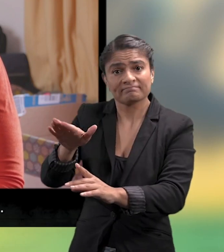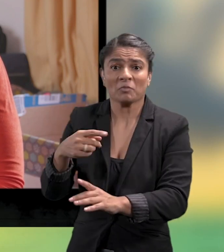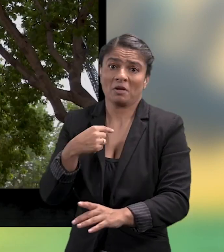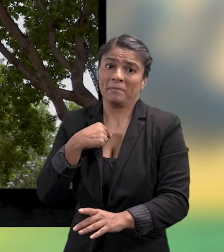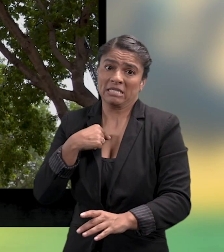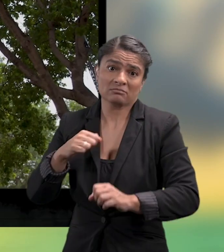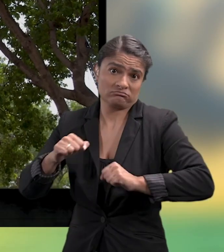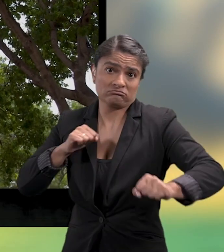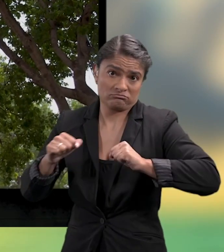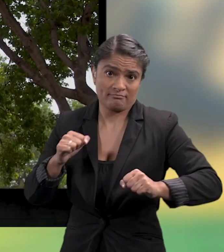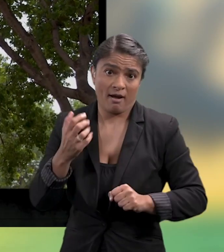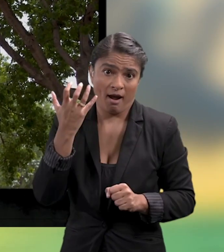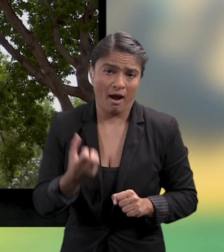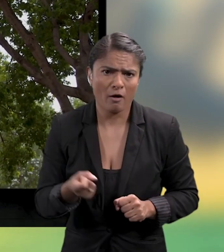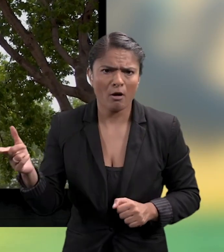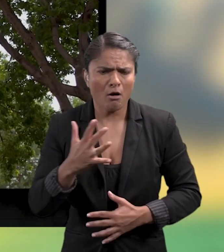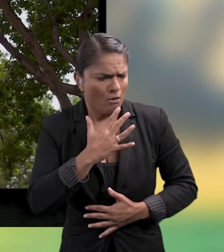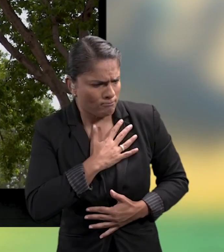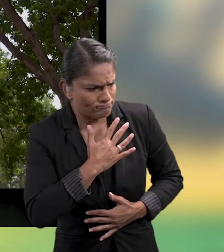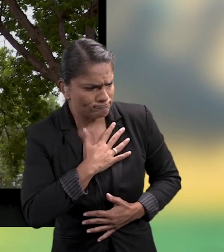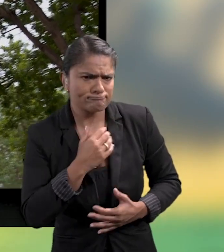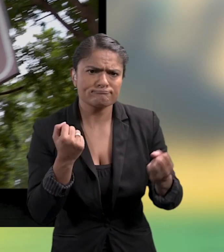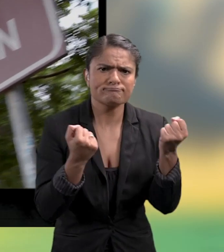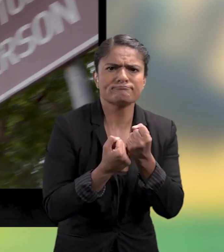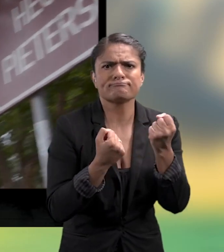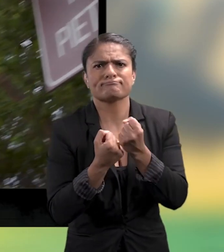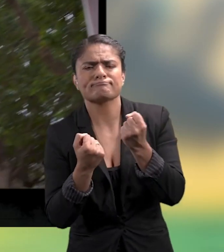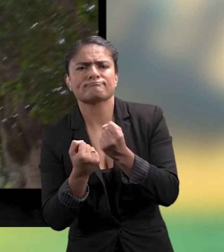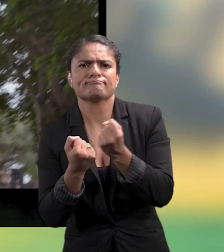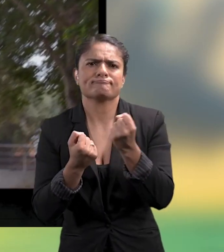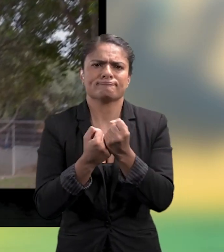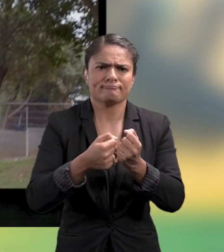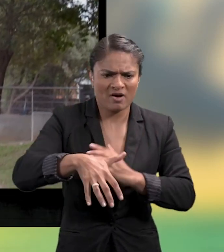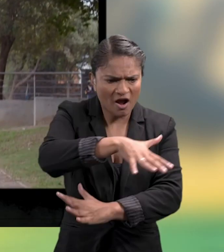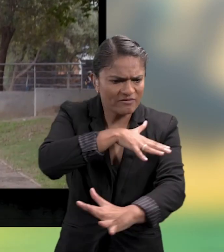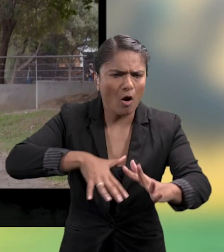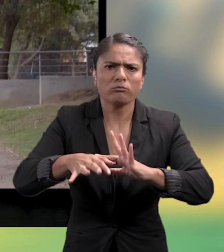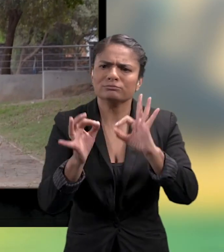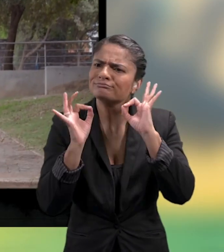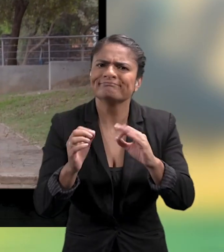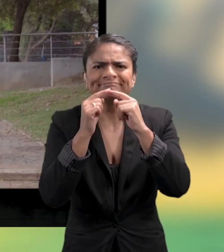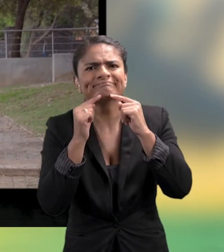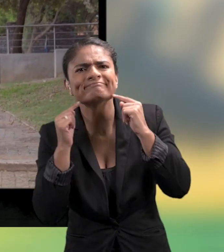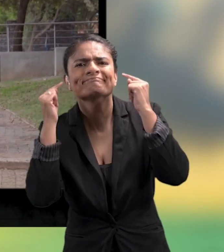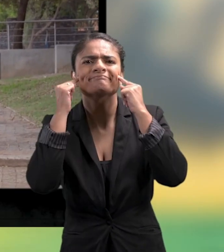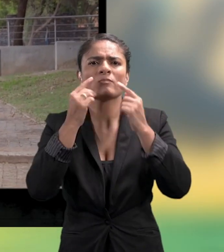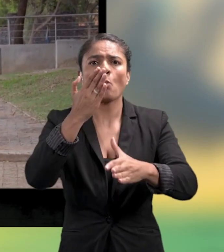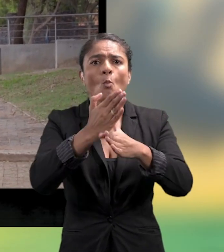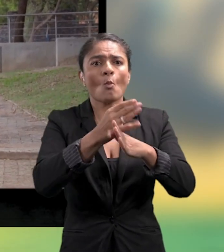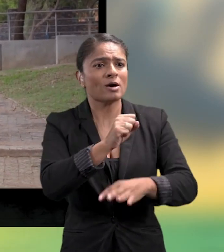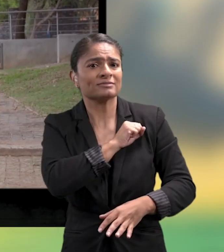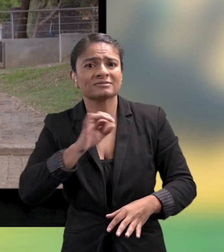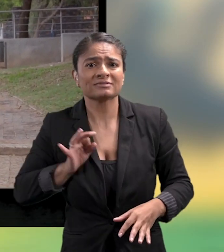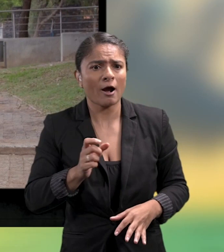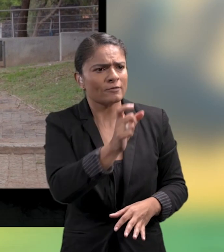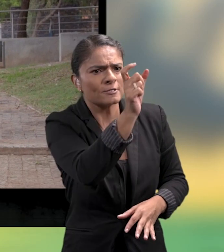mobolela about my diagnosis, and the environment ya teng is very friendly. My employers